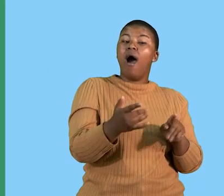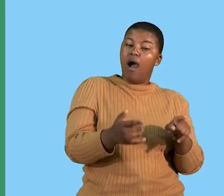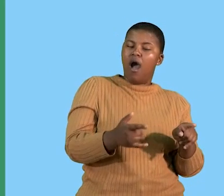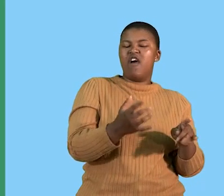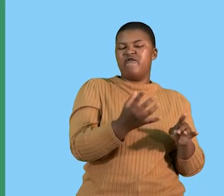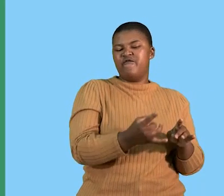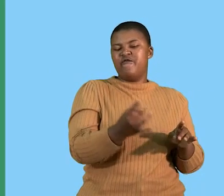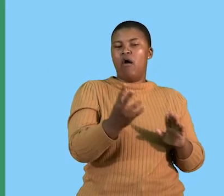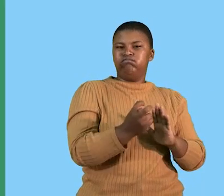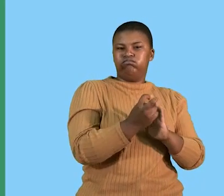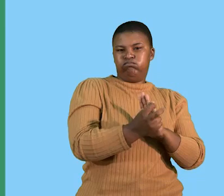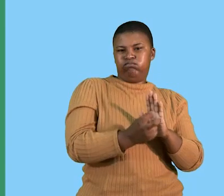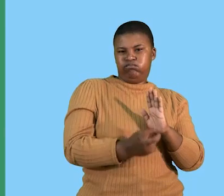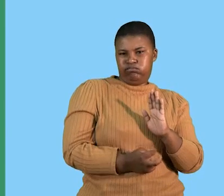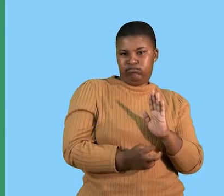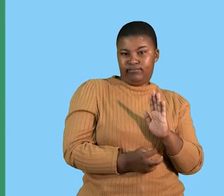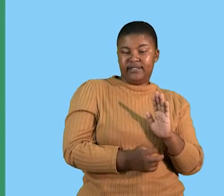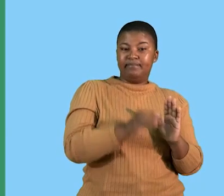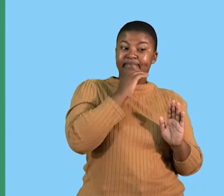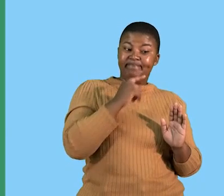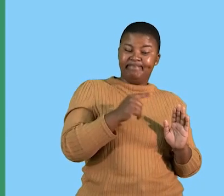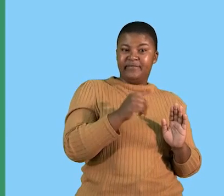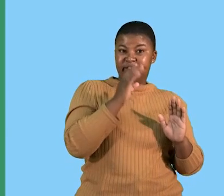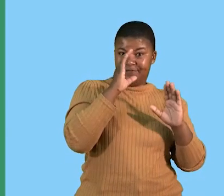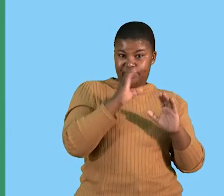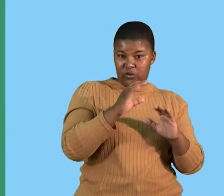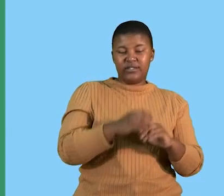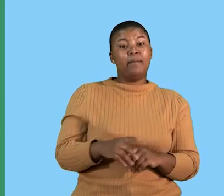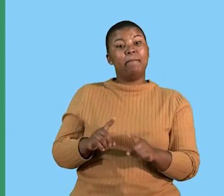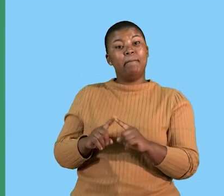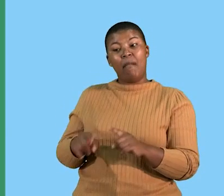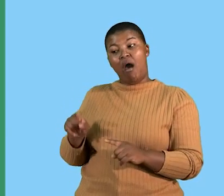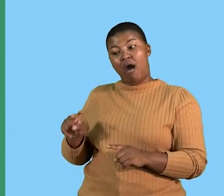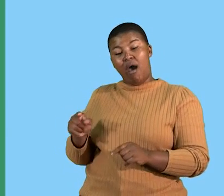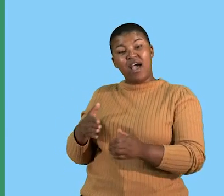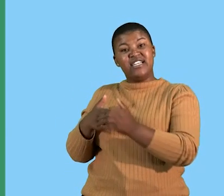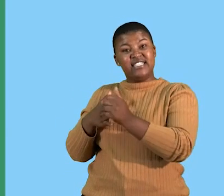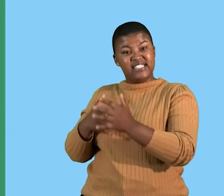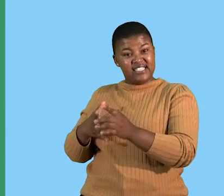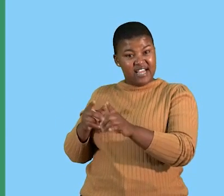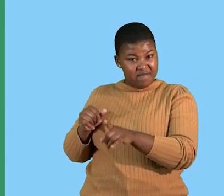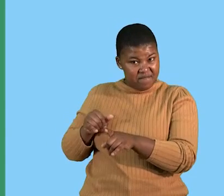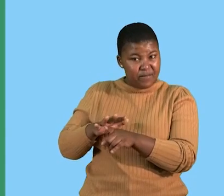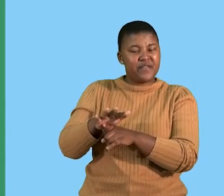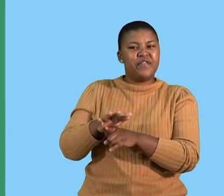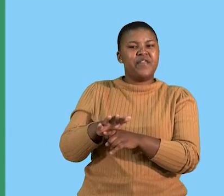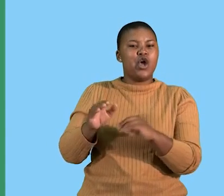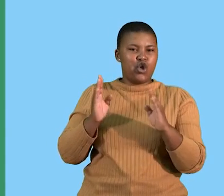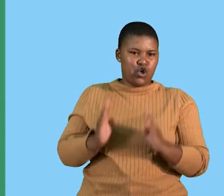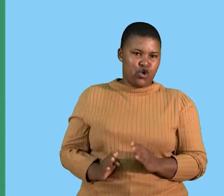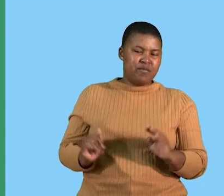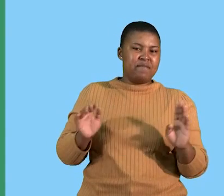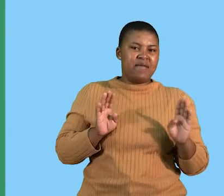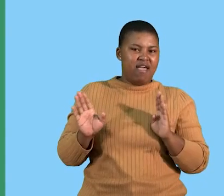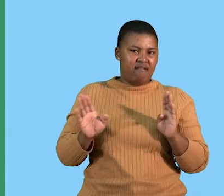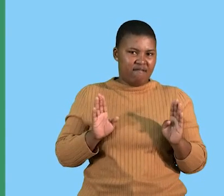instructions. So they are more instruction-based, where leadership influences human behavior. So